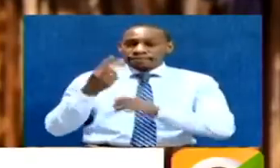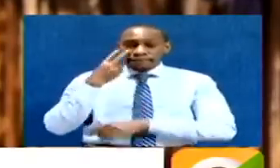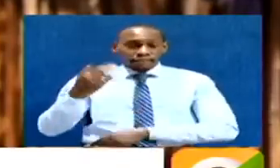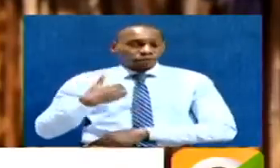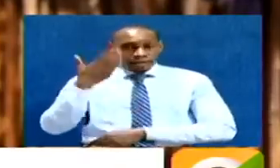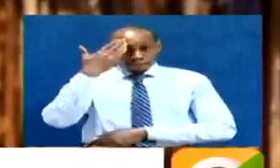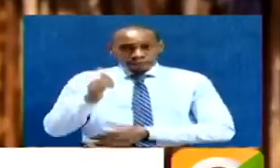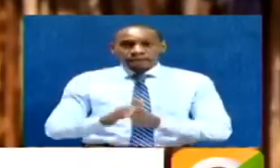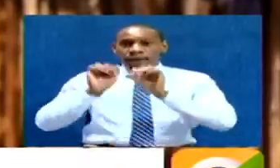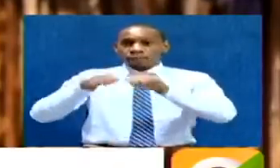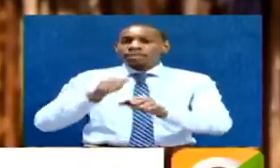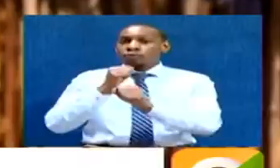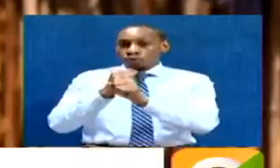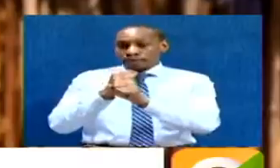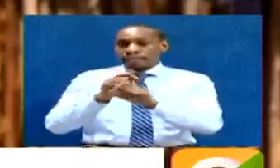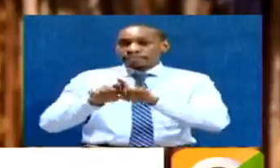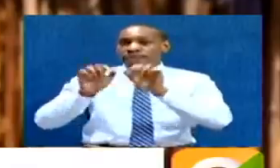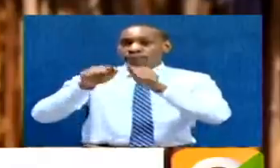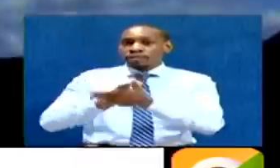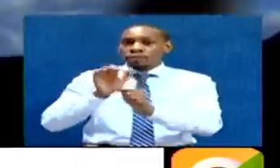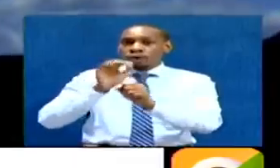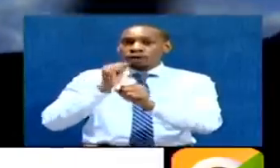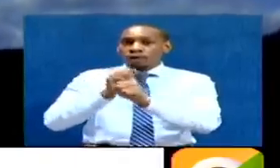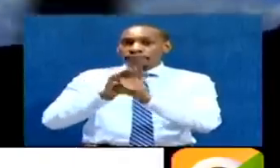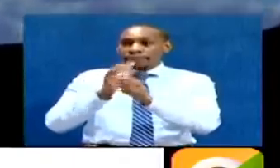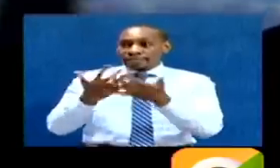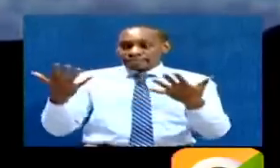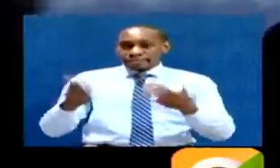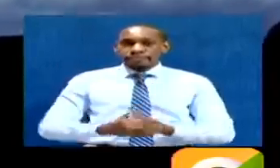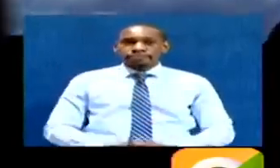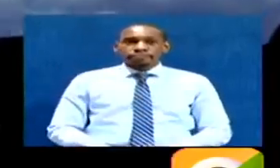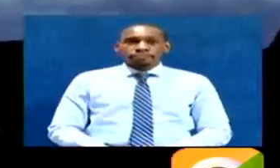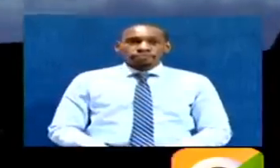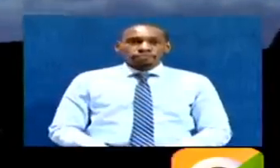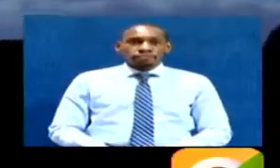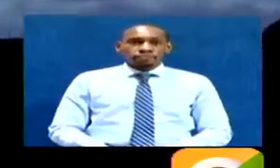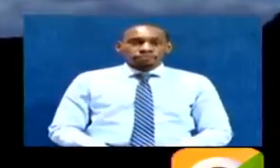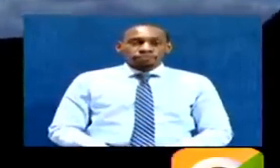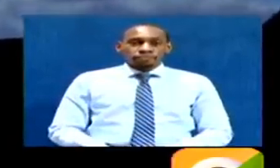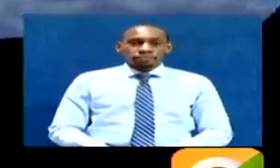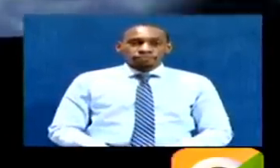vision because you can able to do, and you can able to do a lot. Dorcas Wangira, Citizen TV, Nairobi.